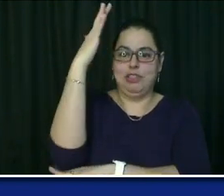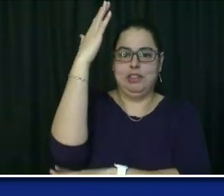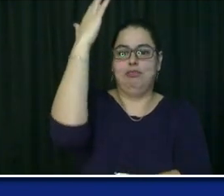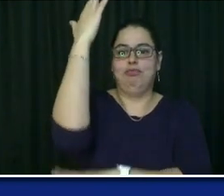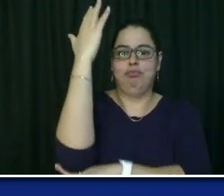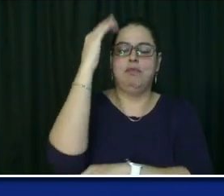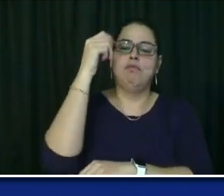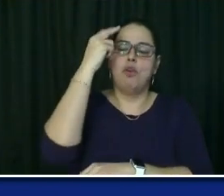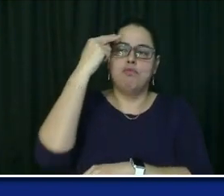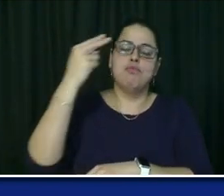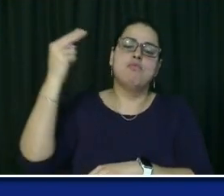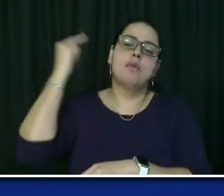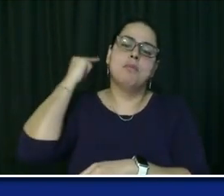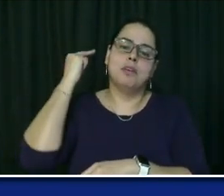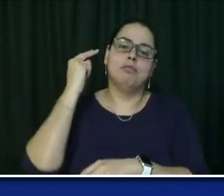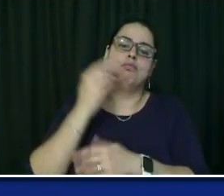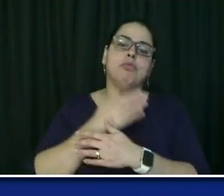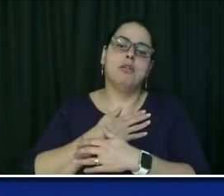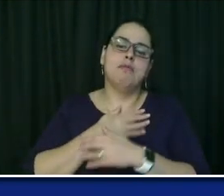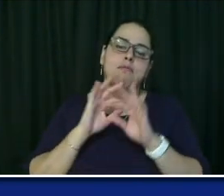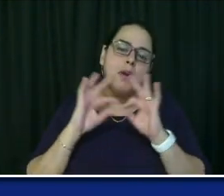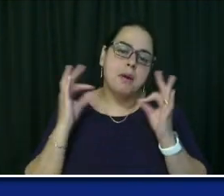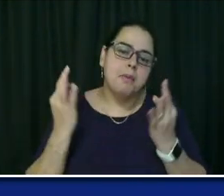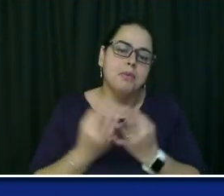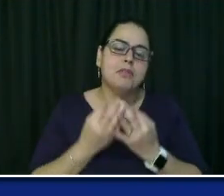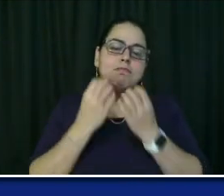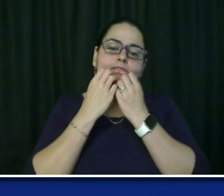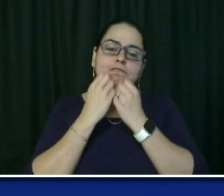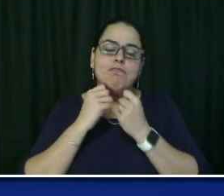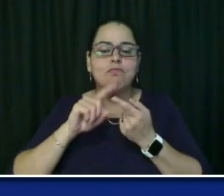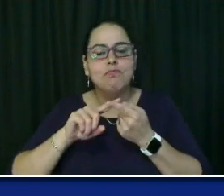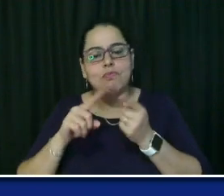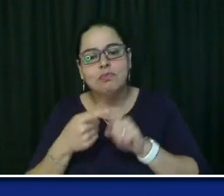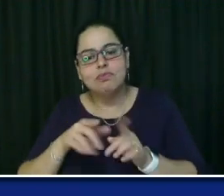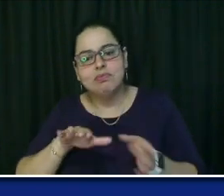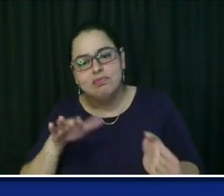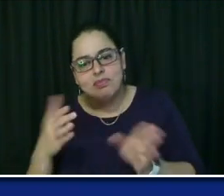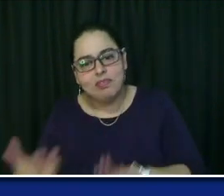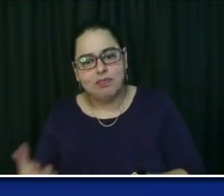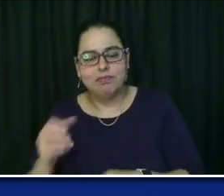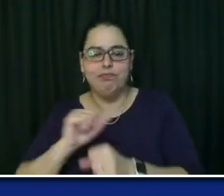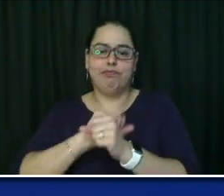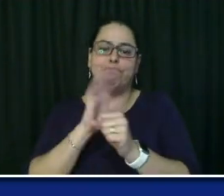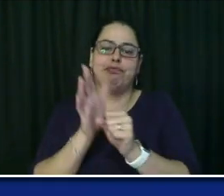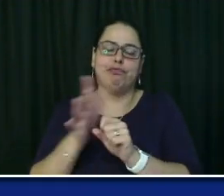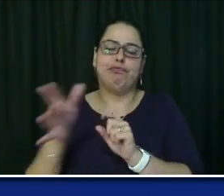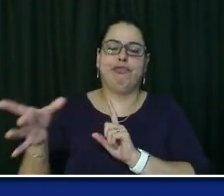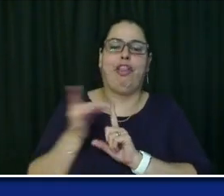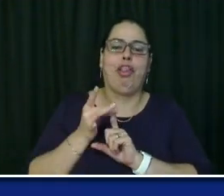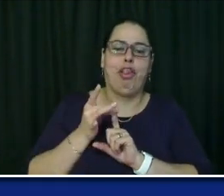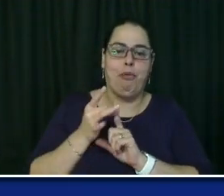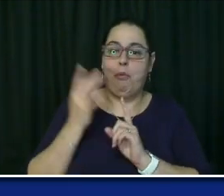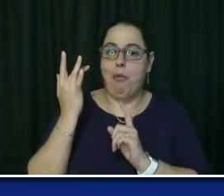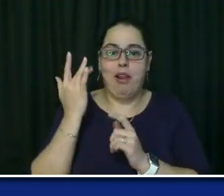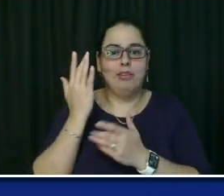where you can connect, because so many of us now do not have during this pandemic the traditional wake or shiva